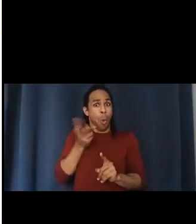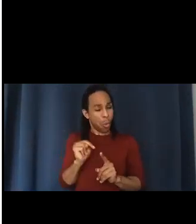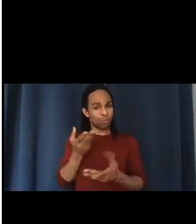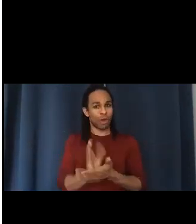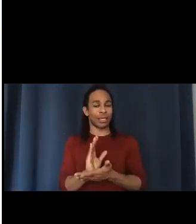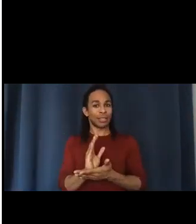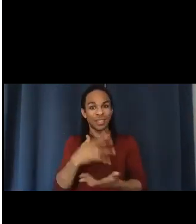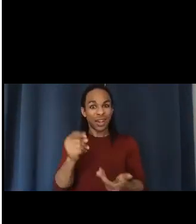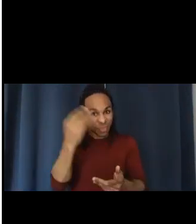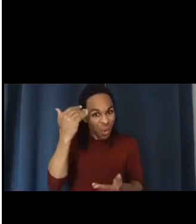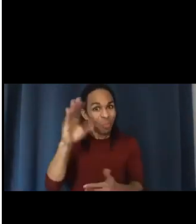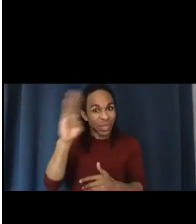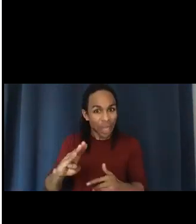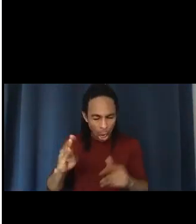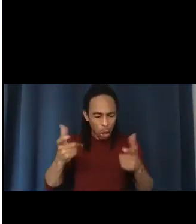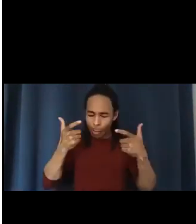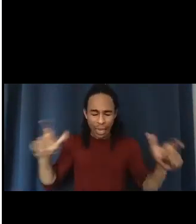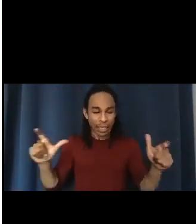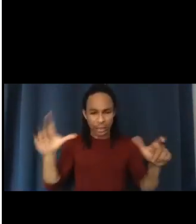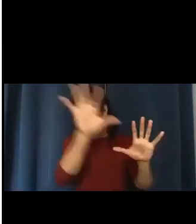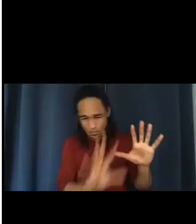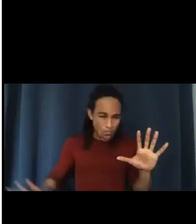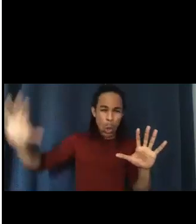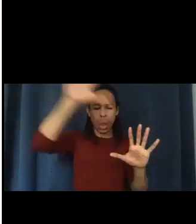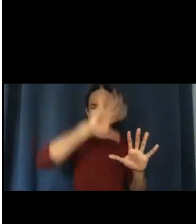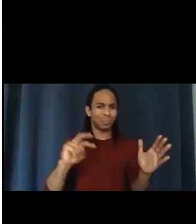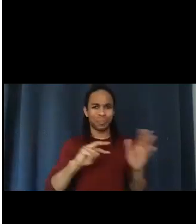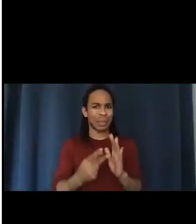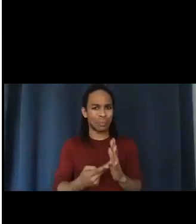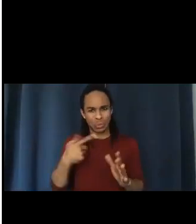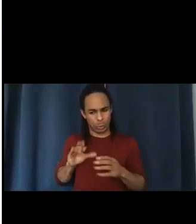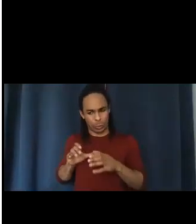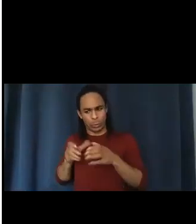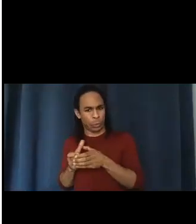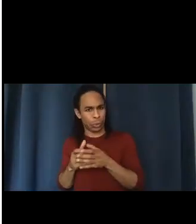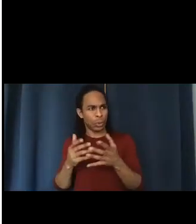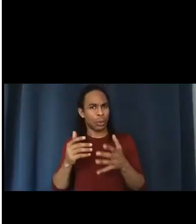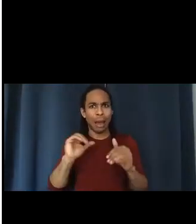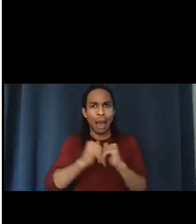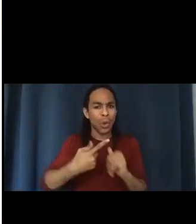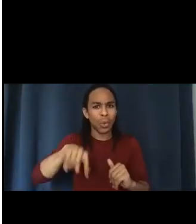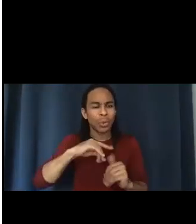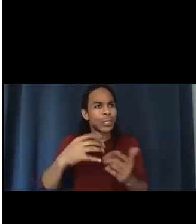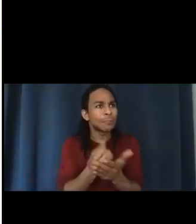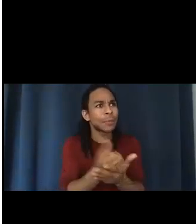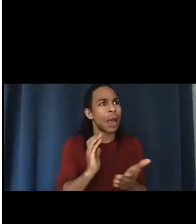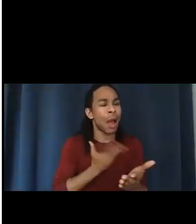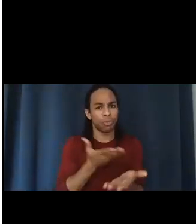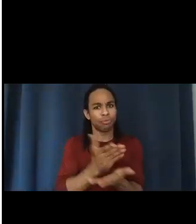place. And this has generated many difficulties, without even mentioning that we have a huge